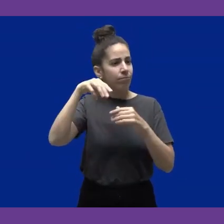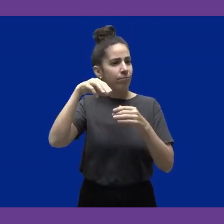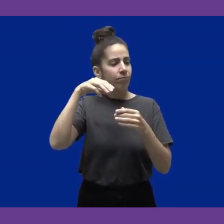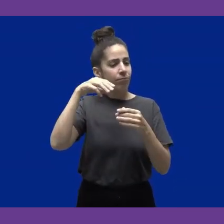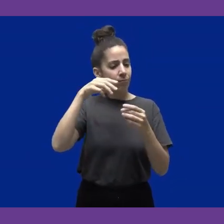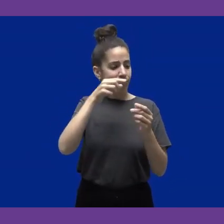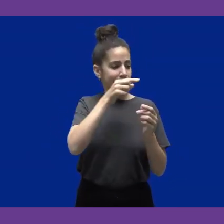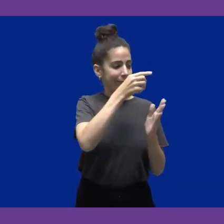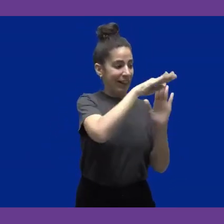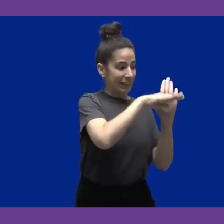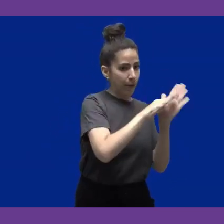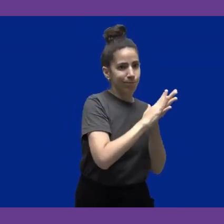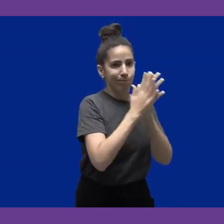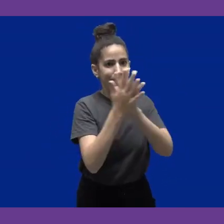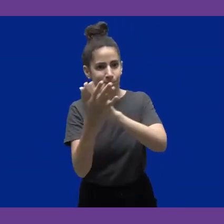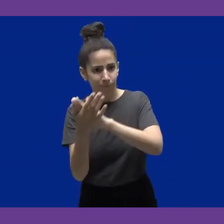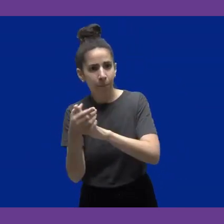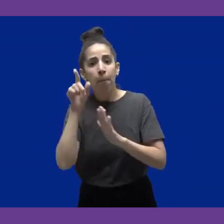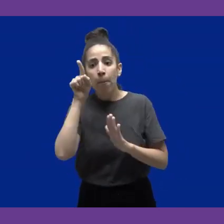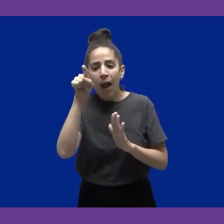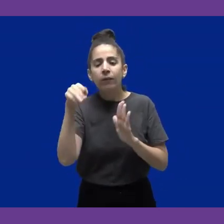Indeed, the standards we just heard are late.